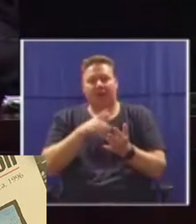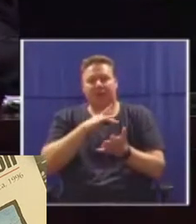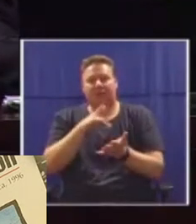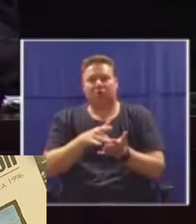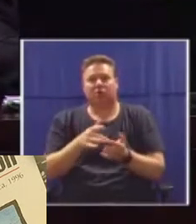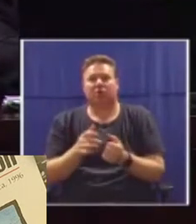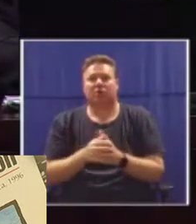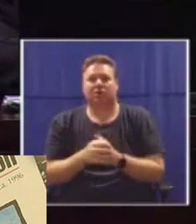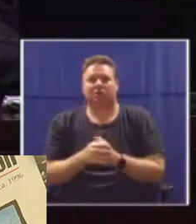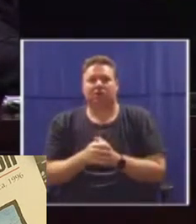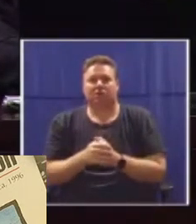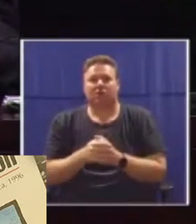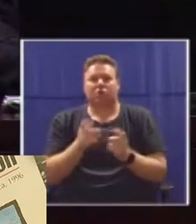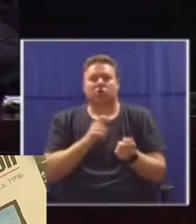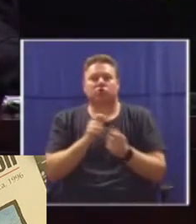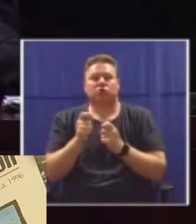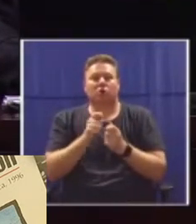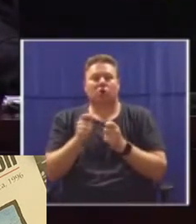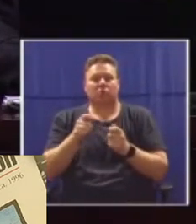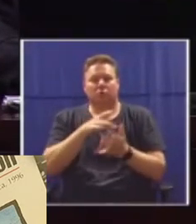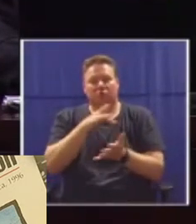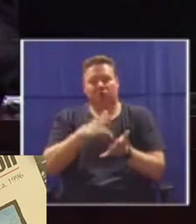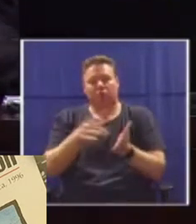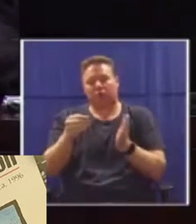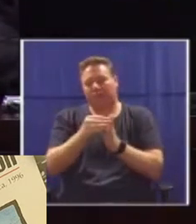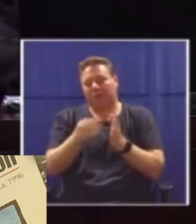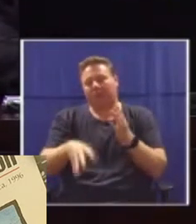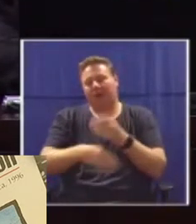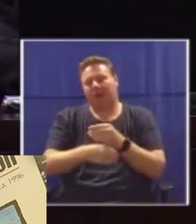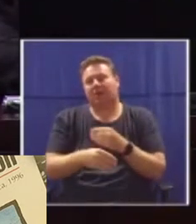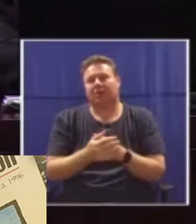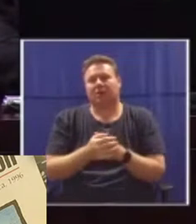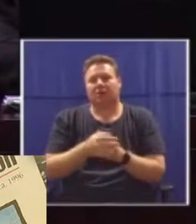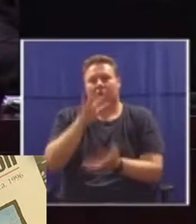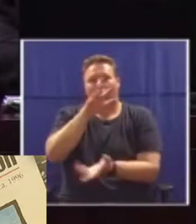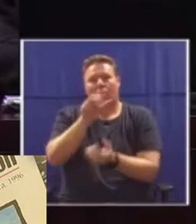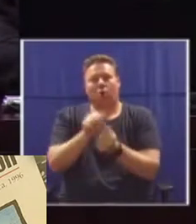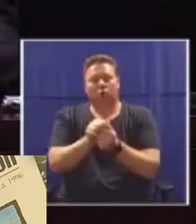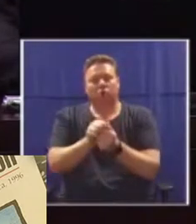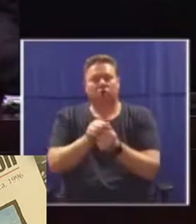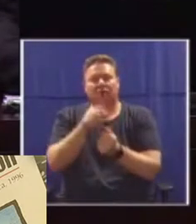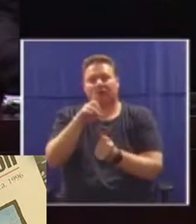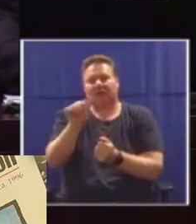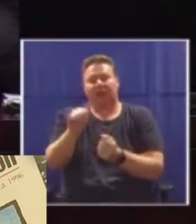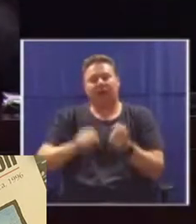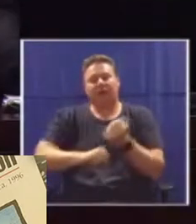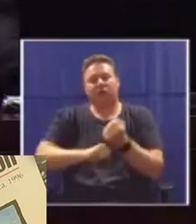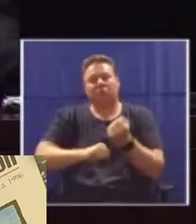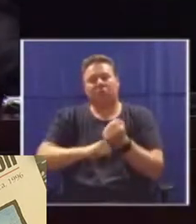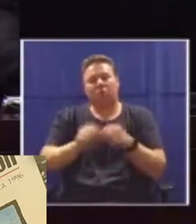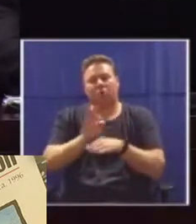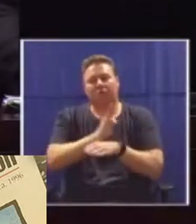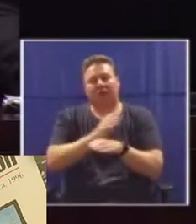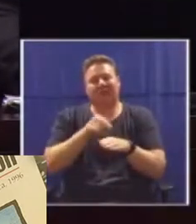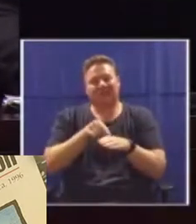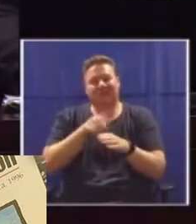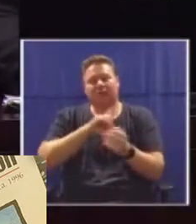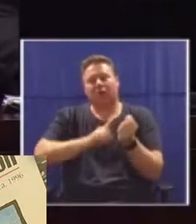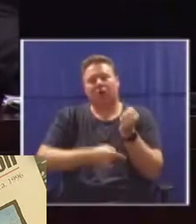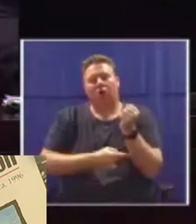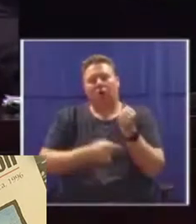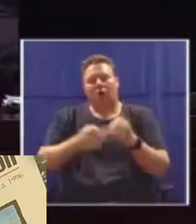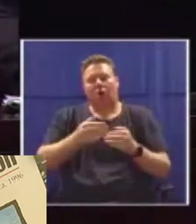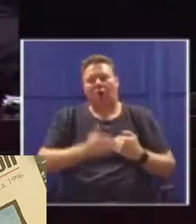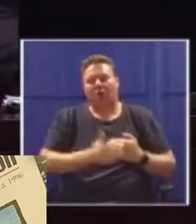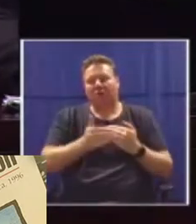in the public transport sector were added. In conclusion, the DA supports this bill as the last phase to the layered